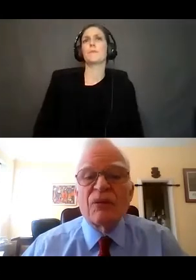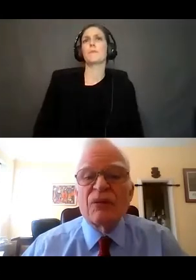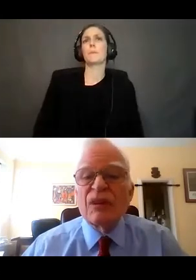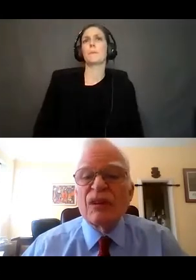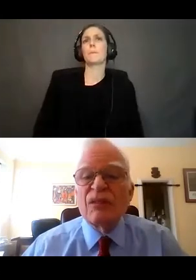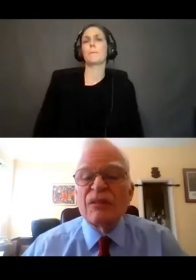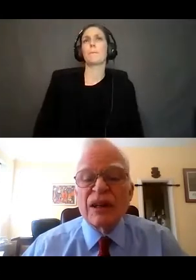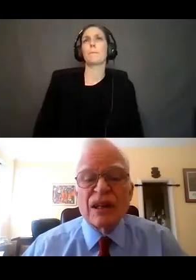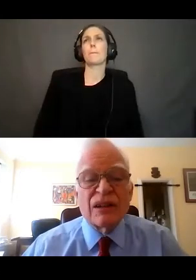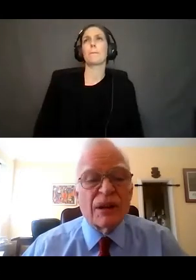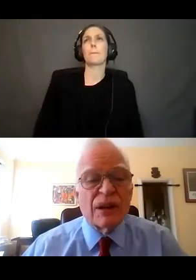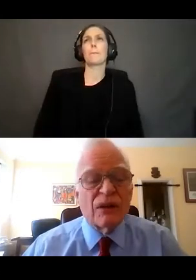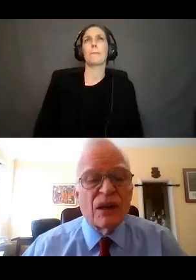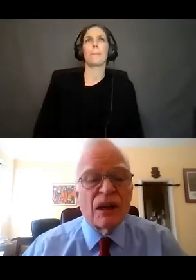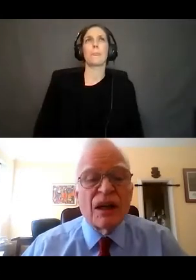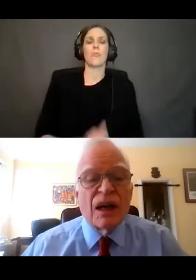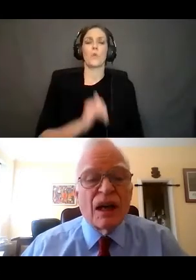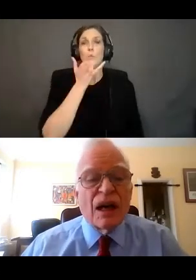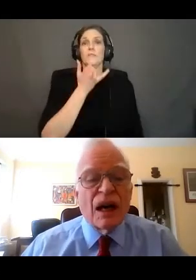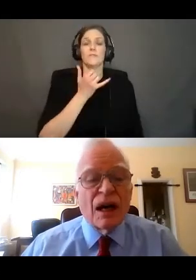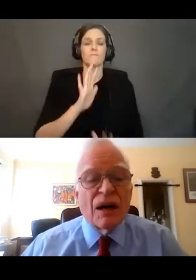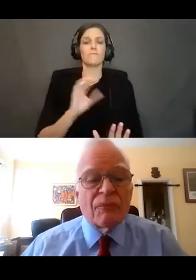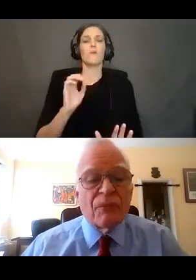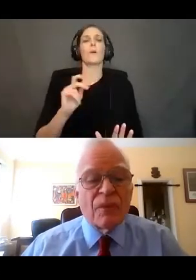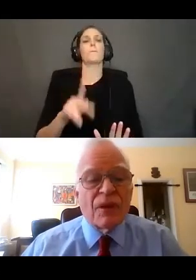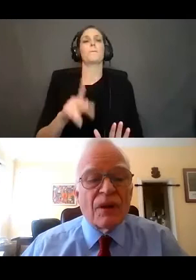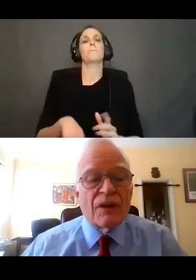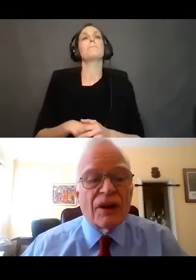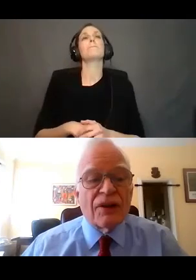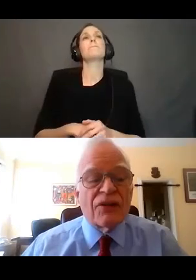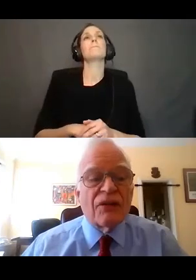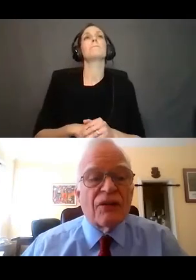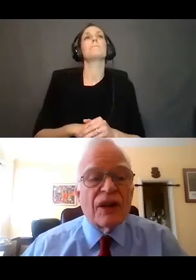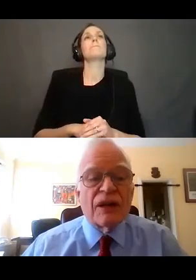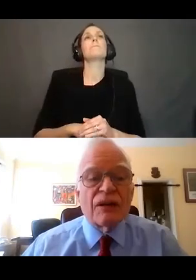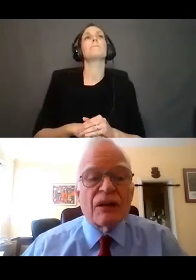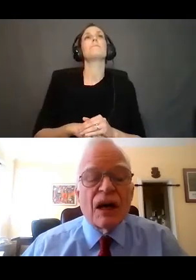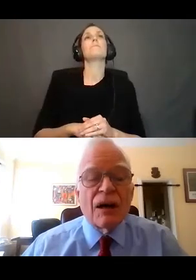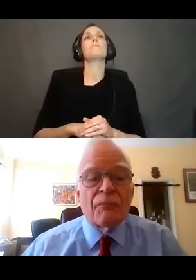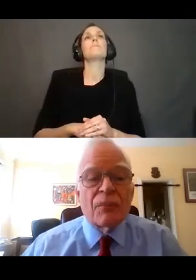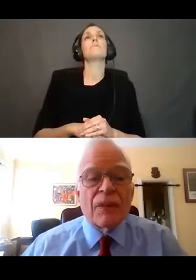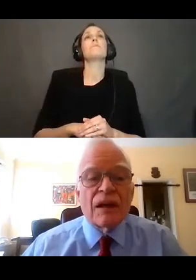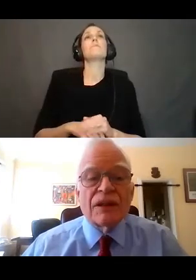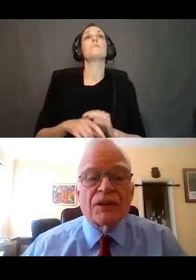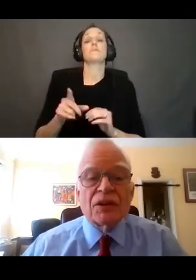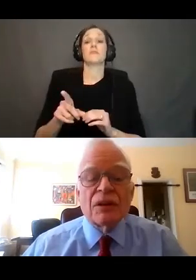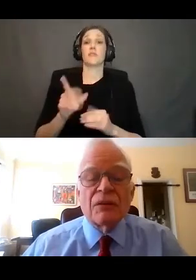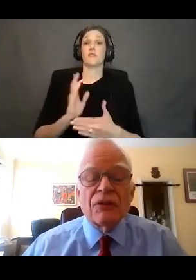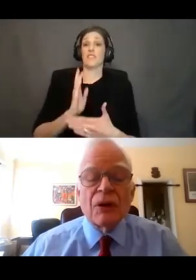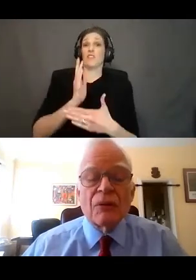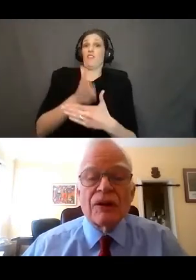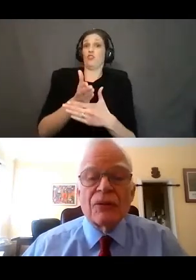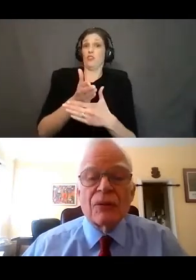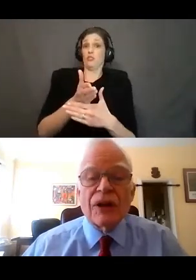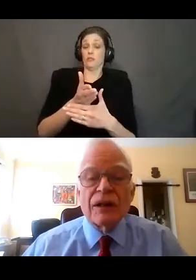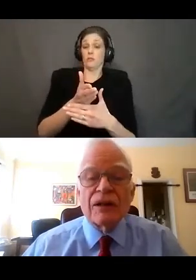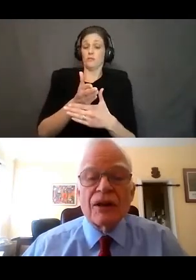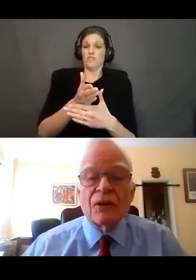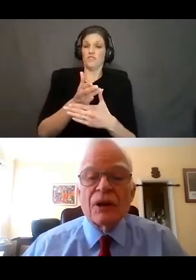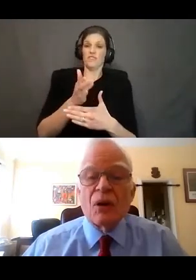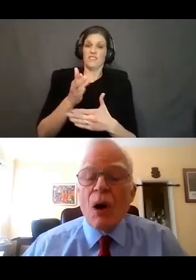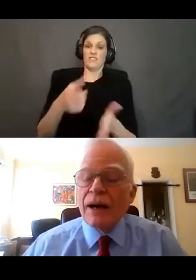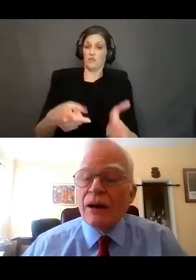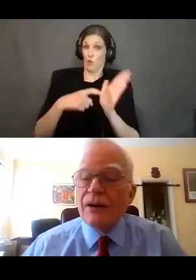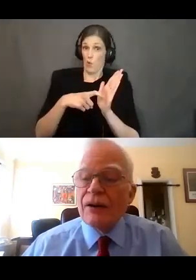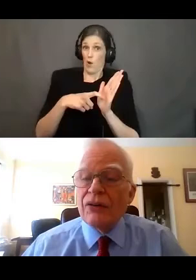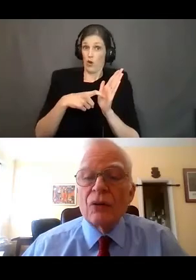Oops, I don't want to, there we go. Does the intervention, so in a school setting, does